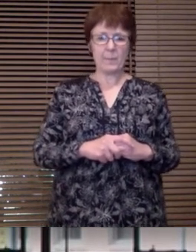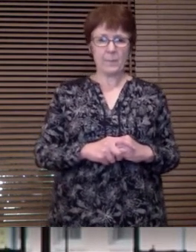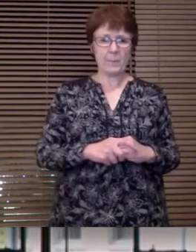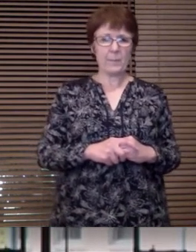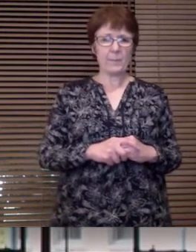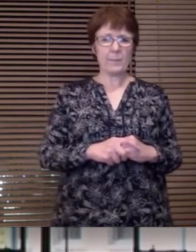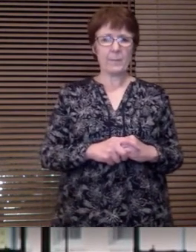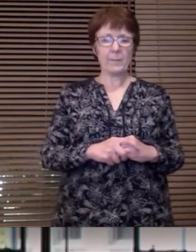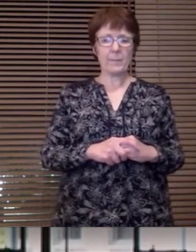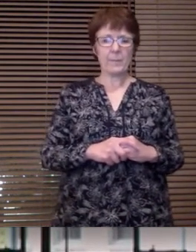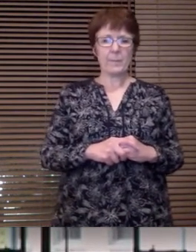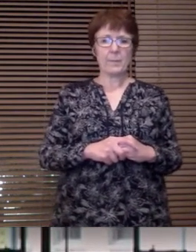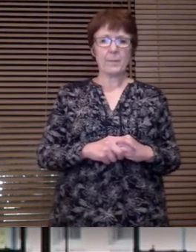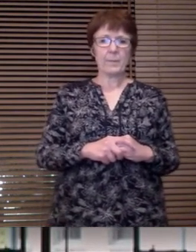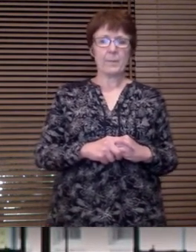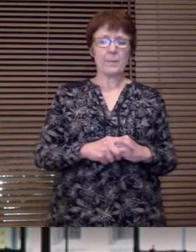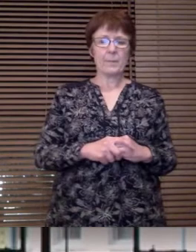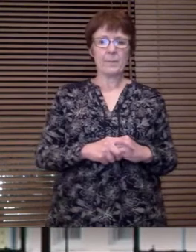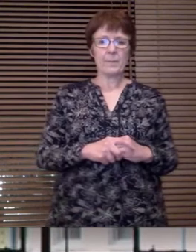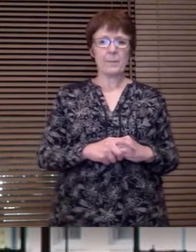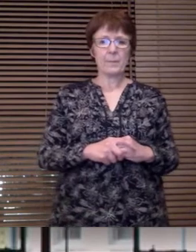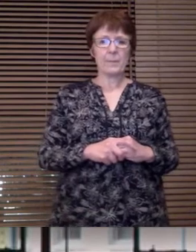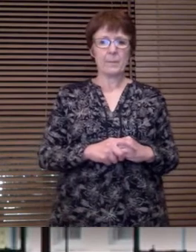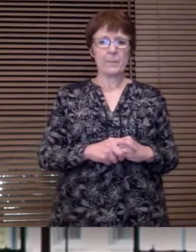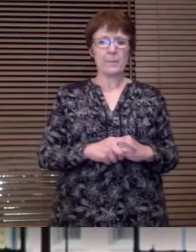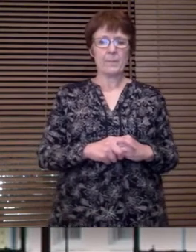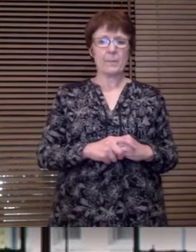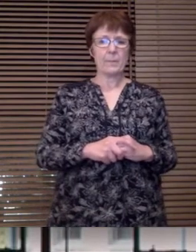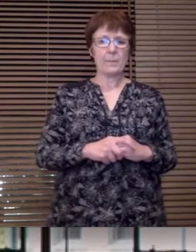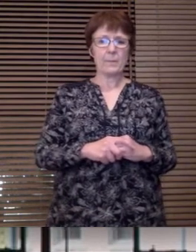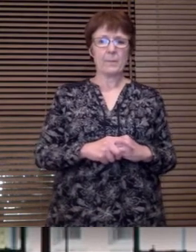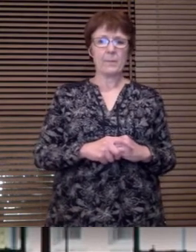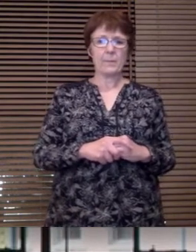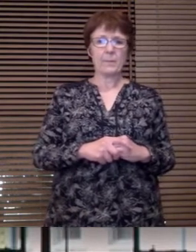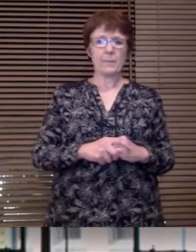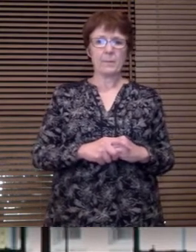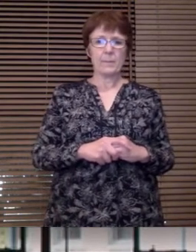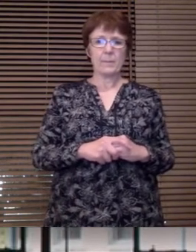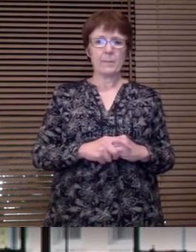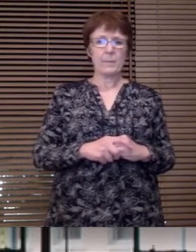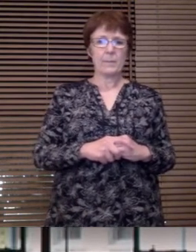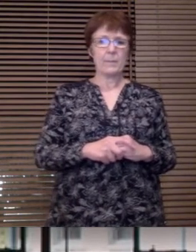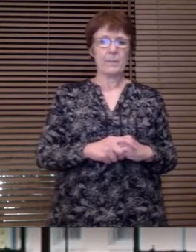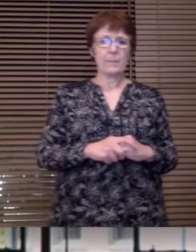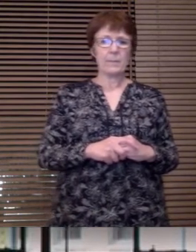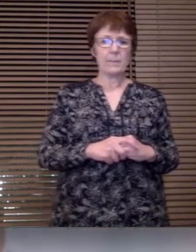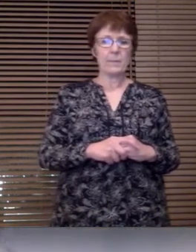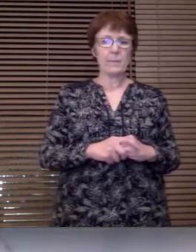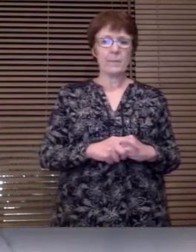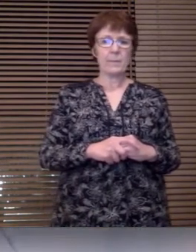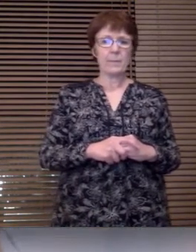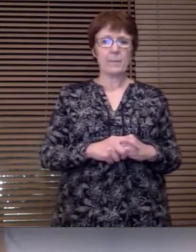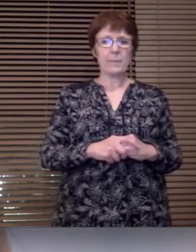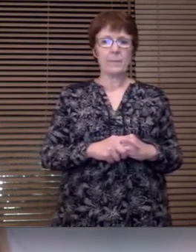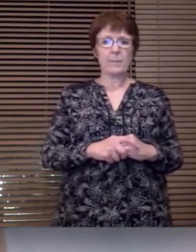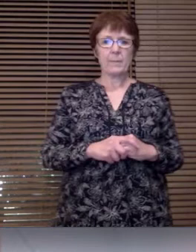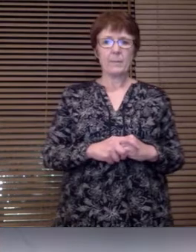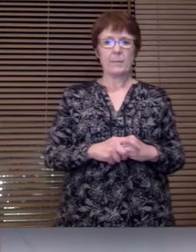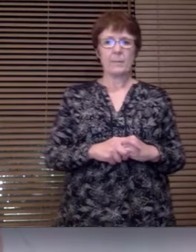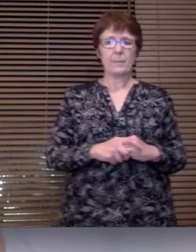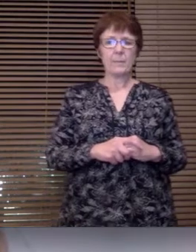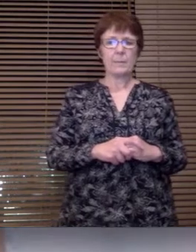Shoulders down, tricep. All work hard. 10 seconds left, come on, keep fighting. Keep